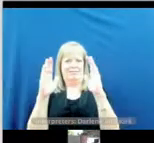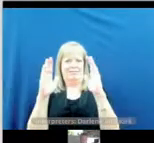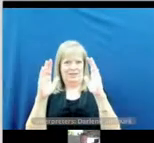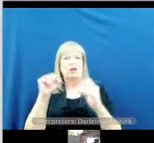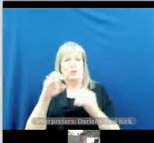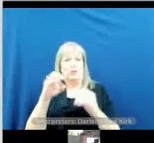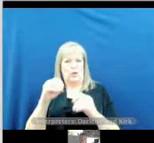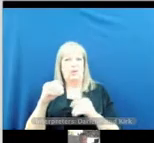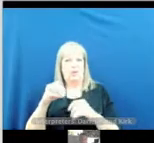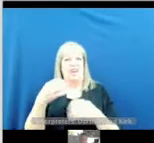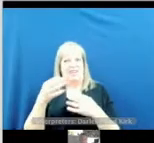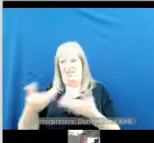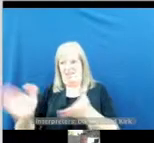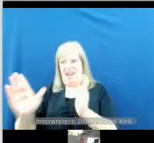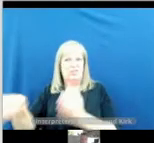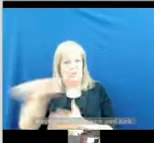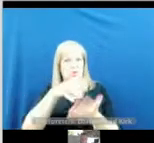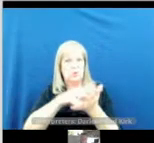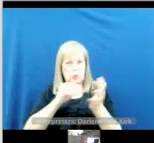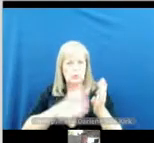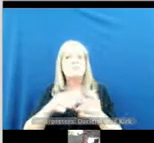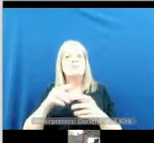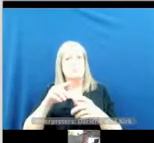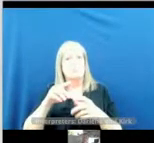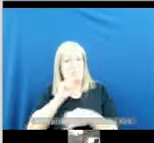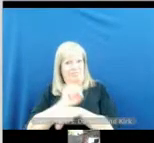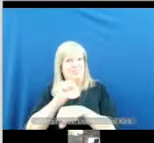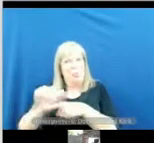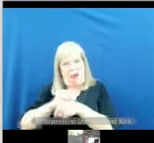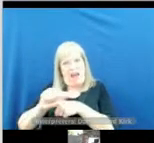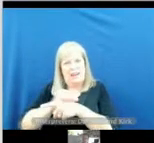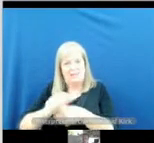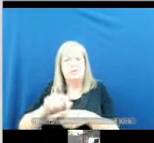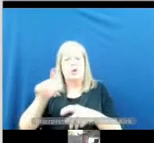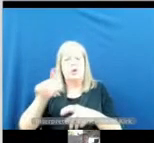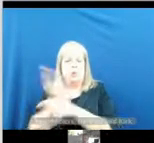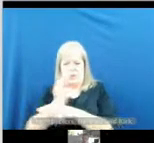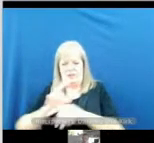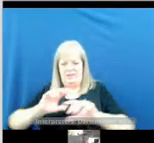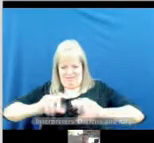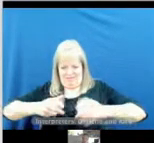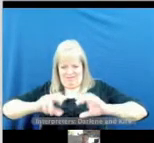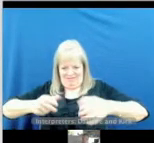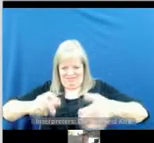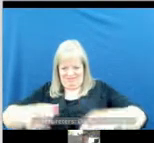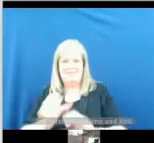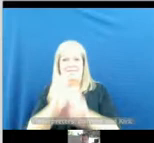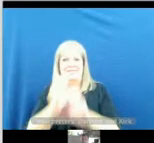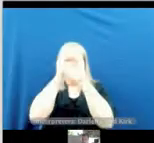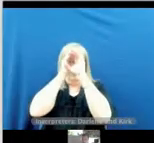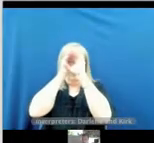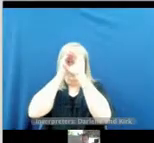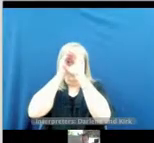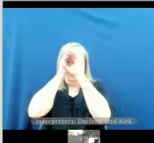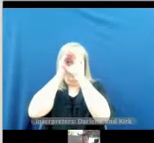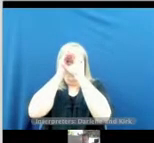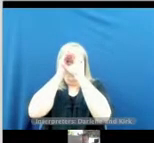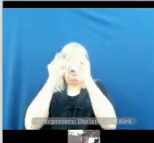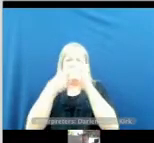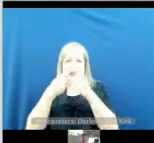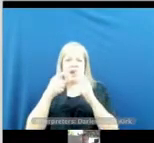up during an actual activity. Very, very quickly they will learn how significantly they have to